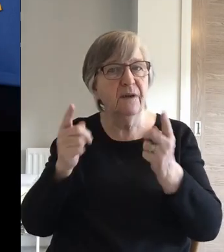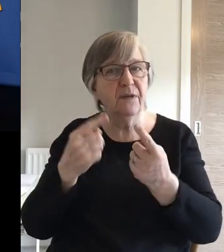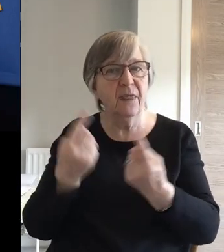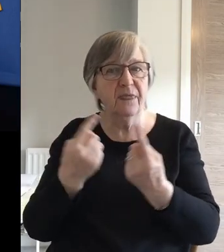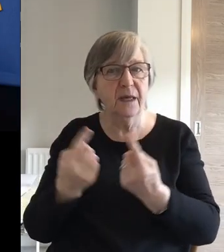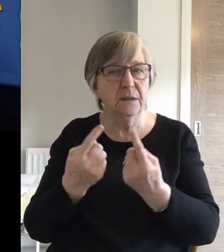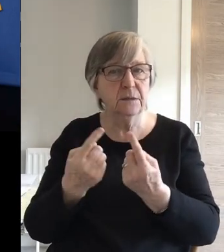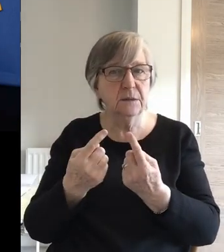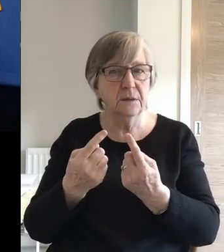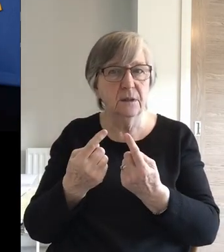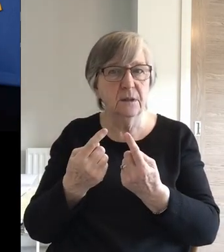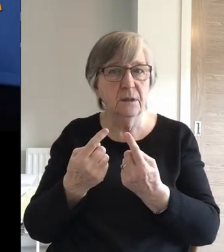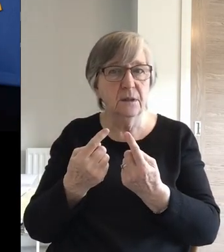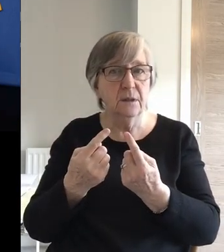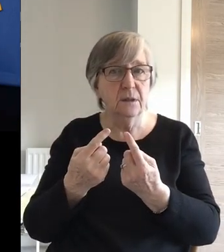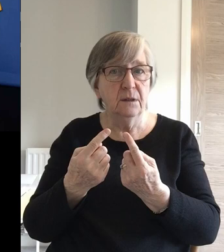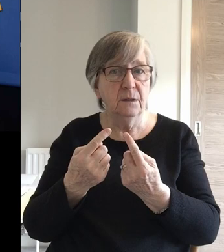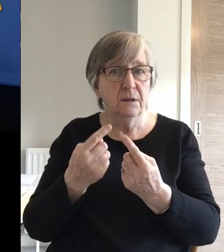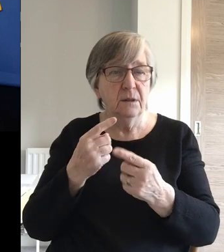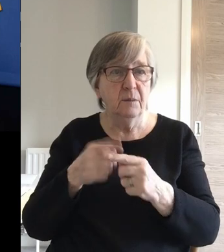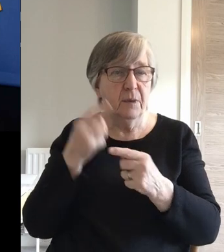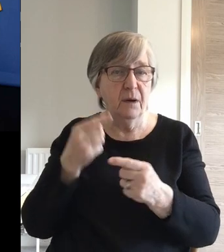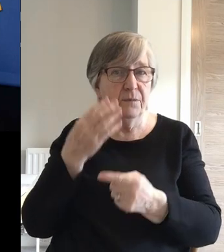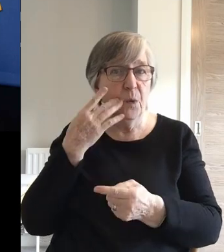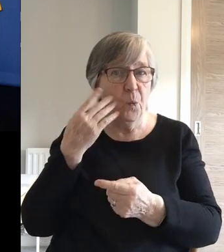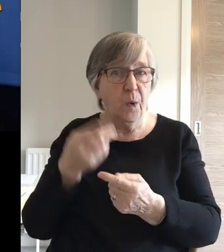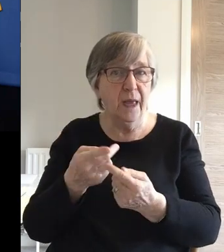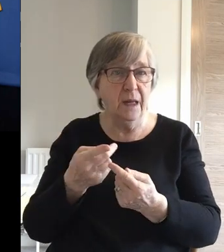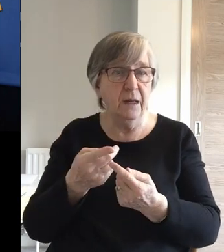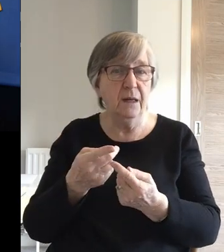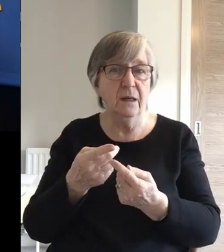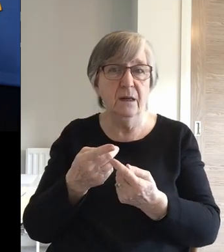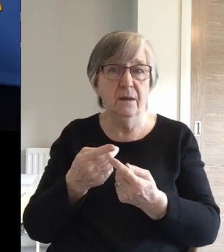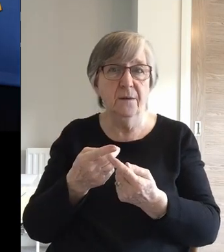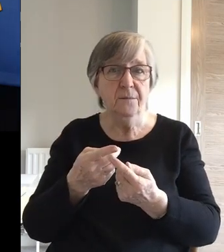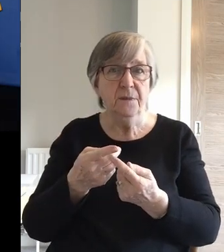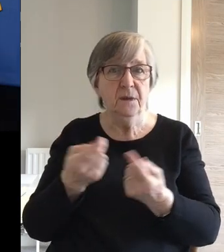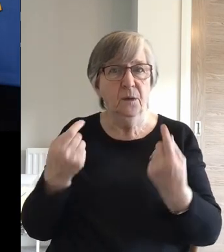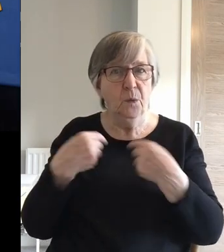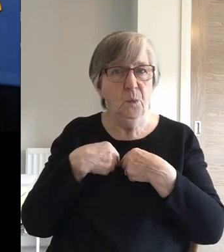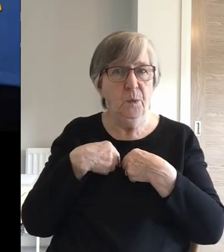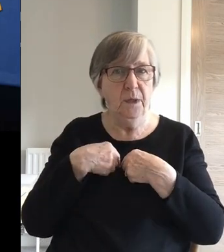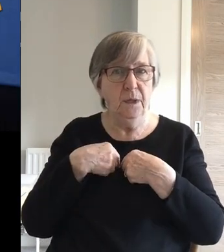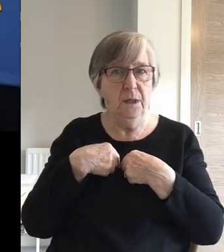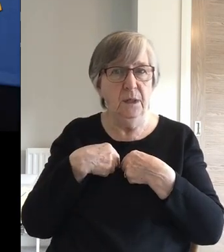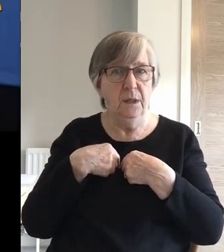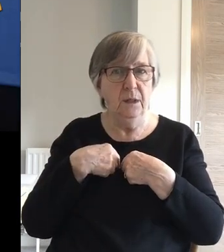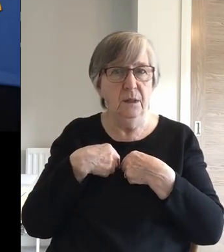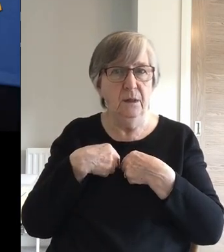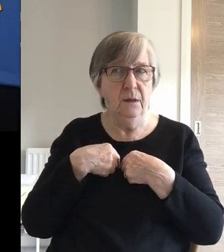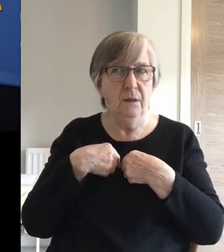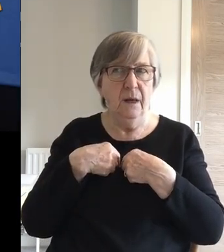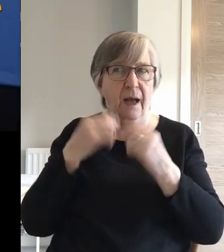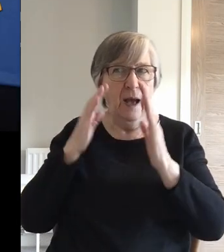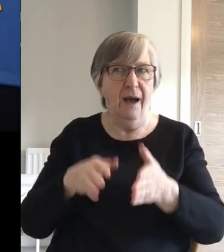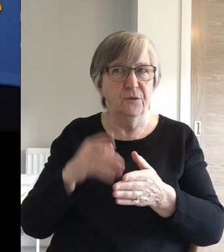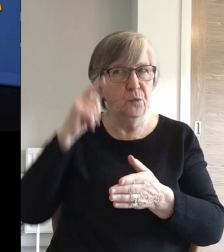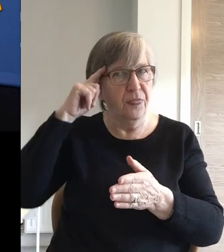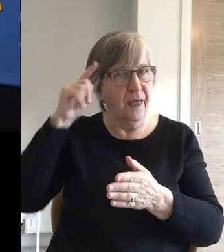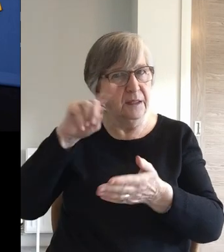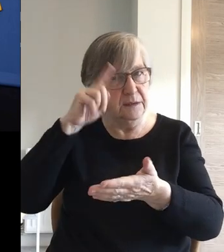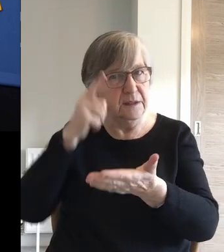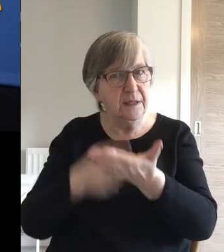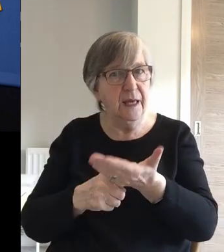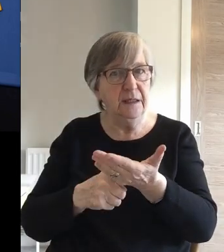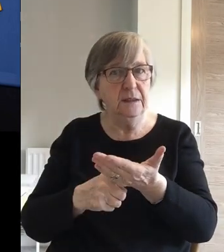but when not even when push comes to shove, when push even gets approximately close to shove, we